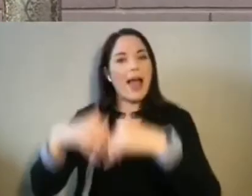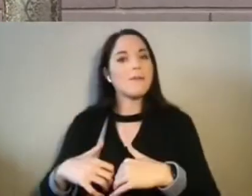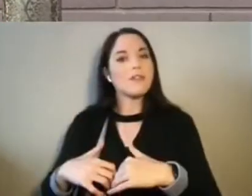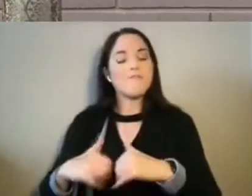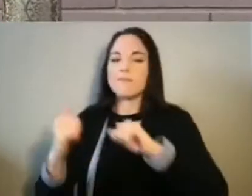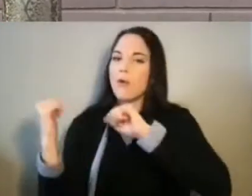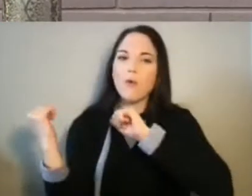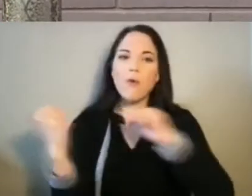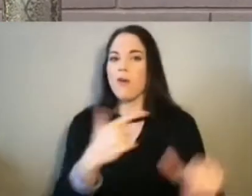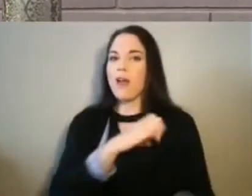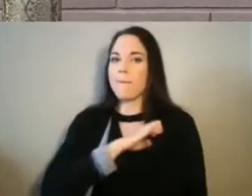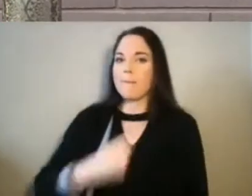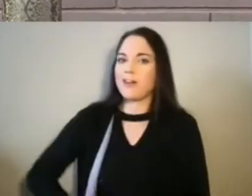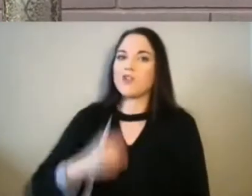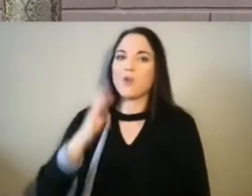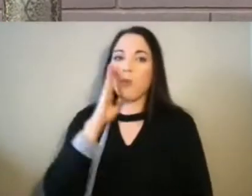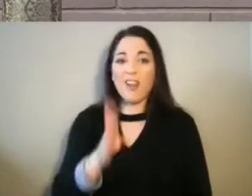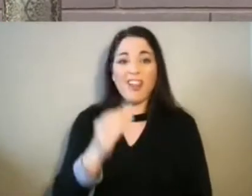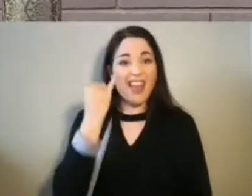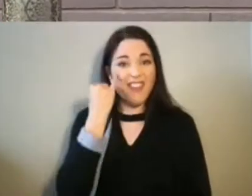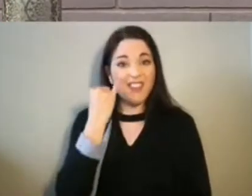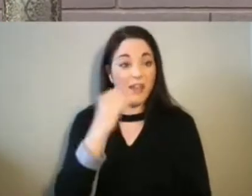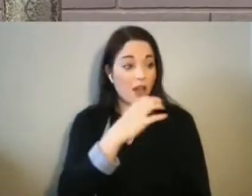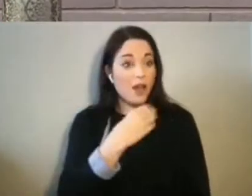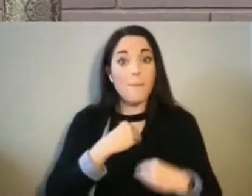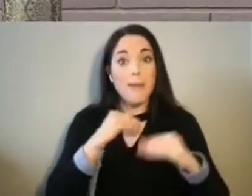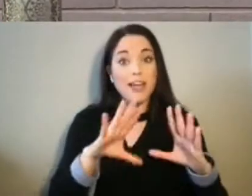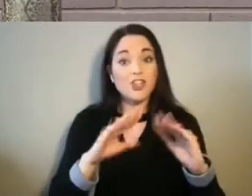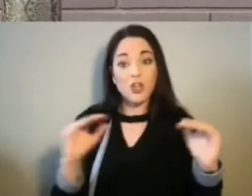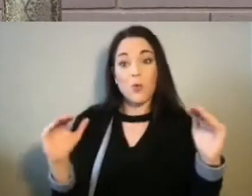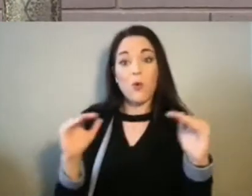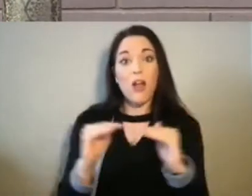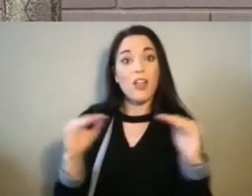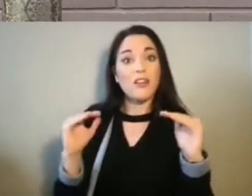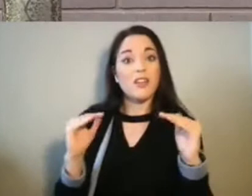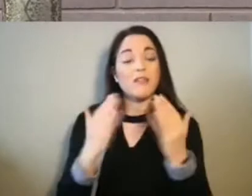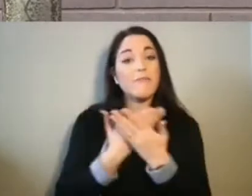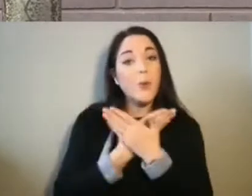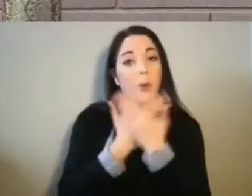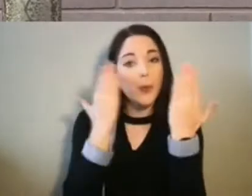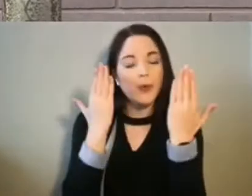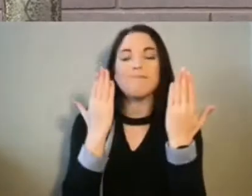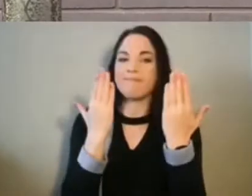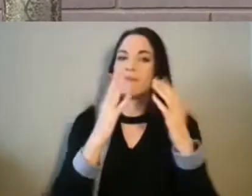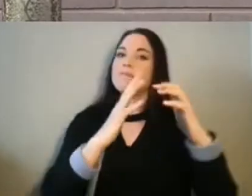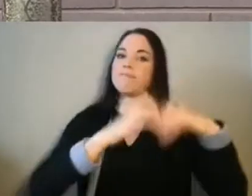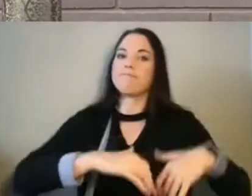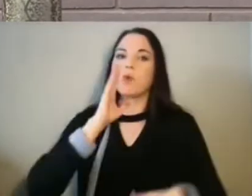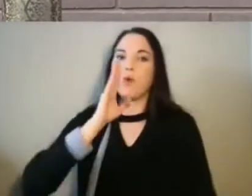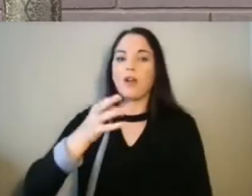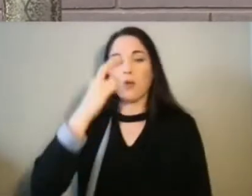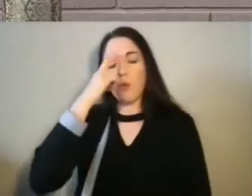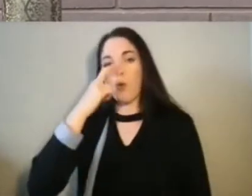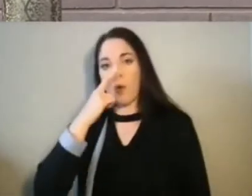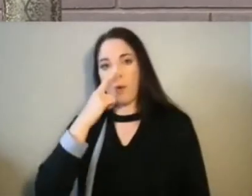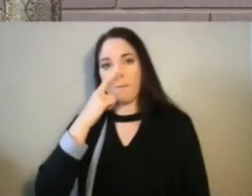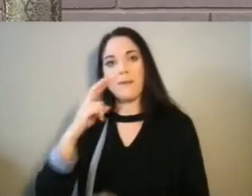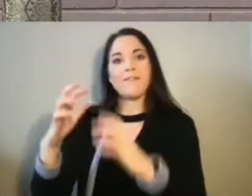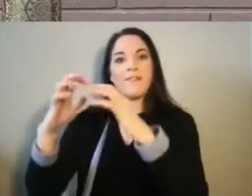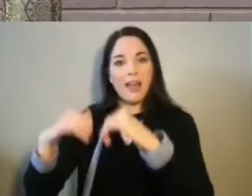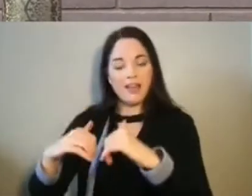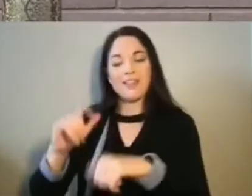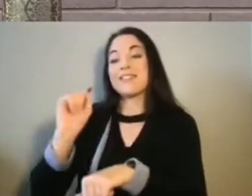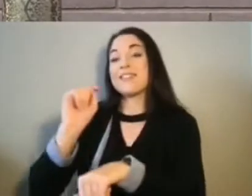glory, as Jesus predicted. So Jesus taught of another temple.